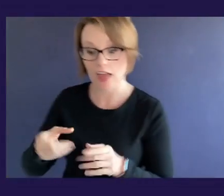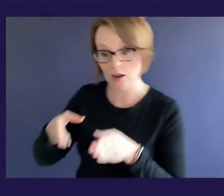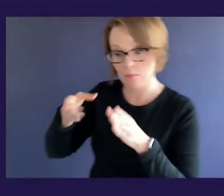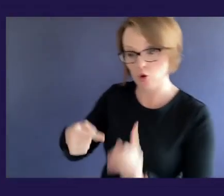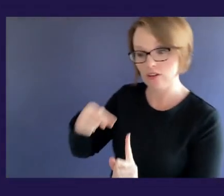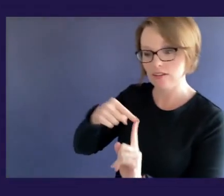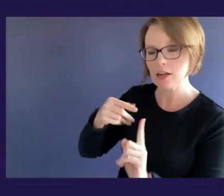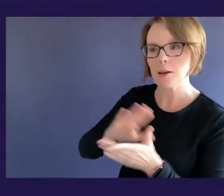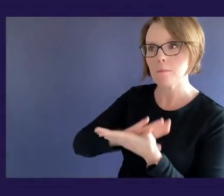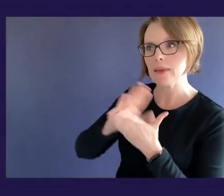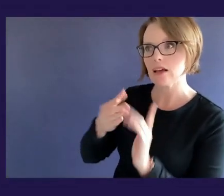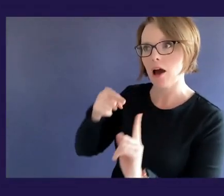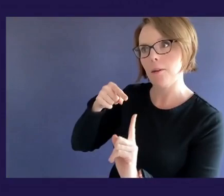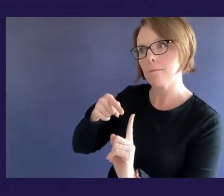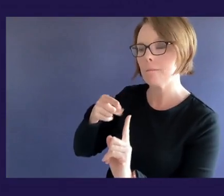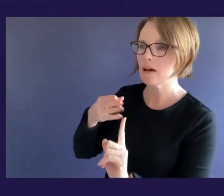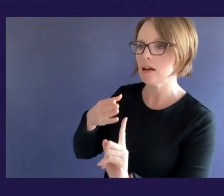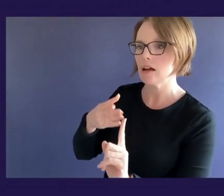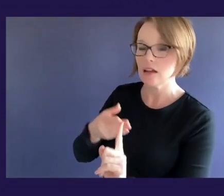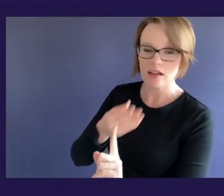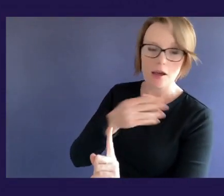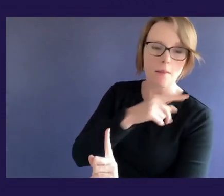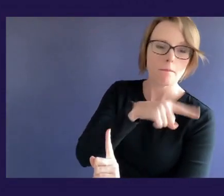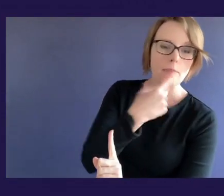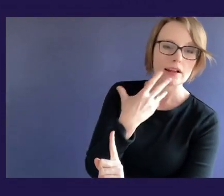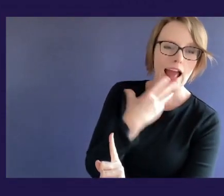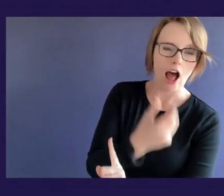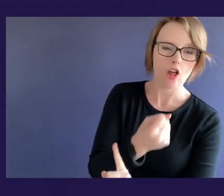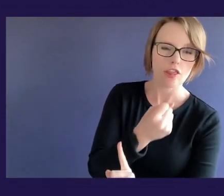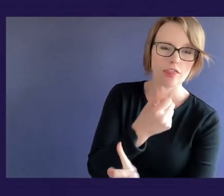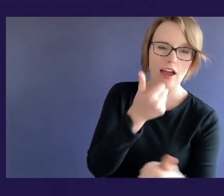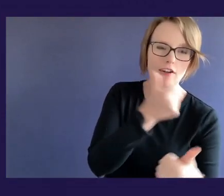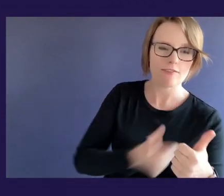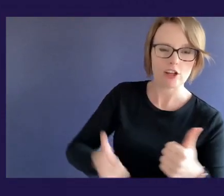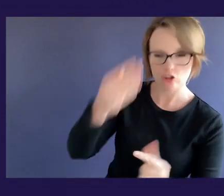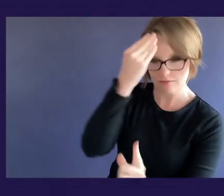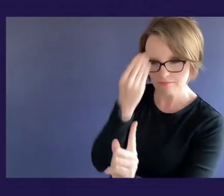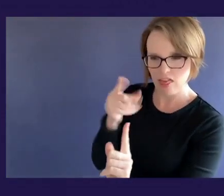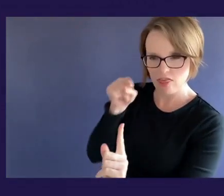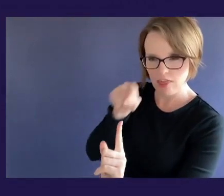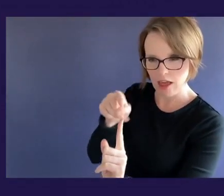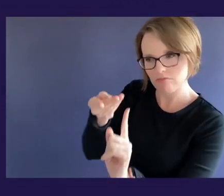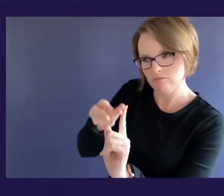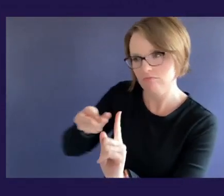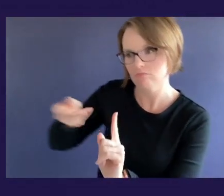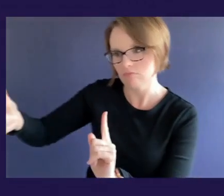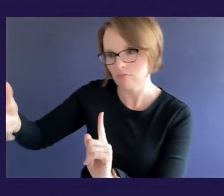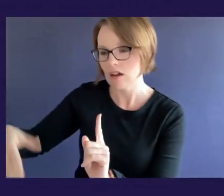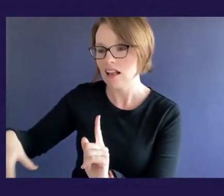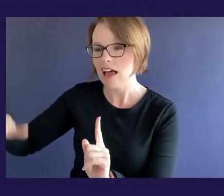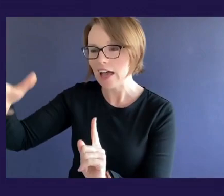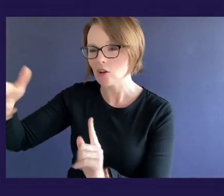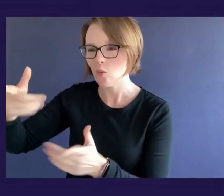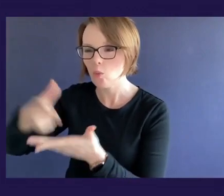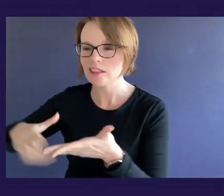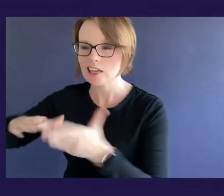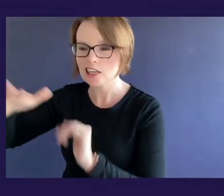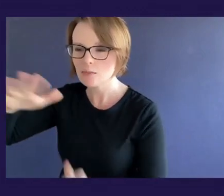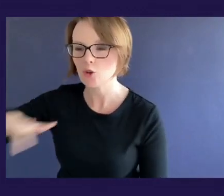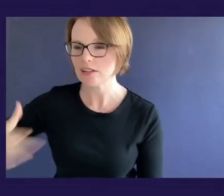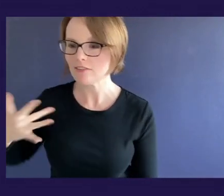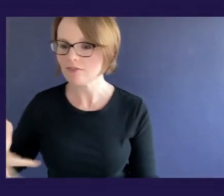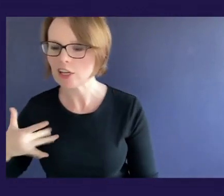public health officials to know what communities are thinking and worried about, et